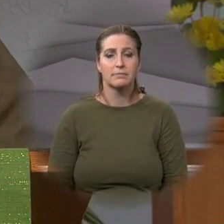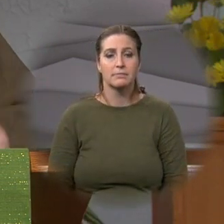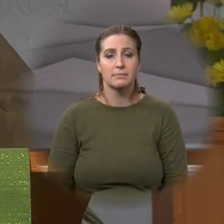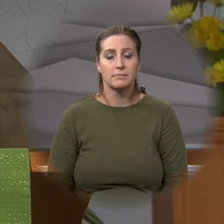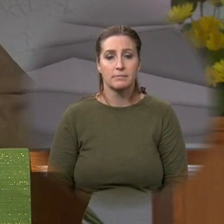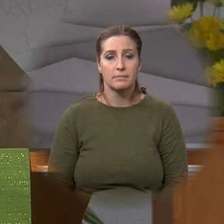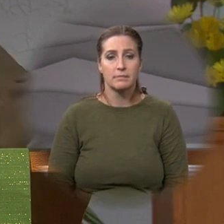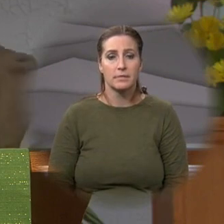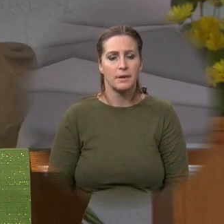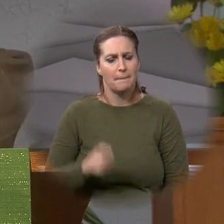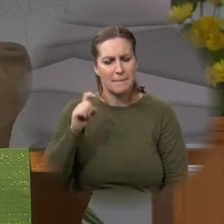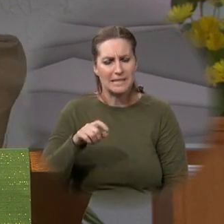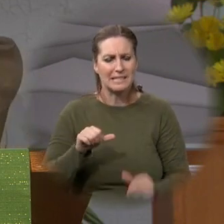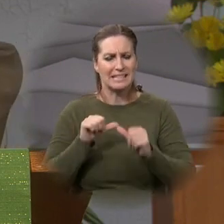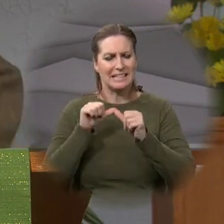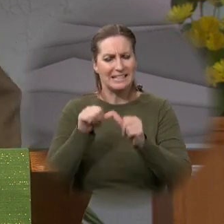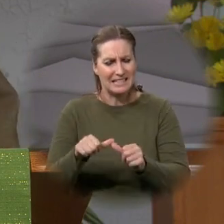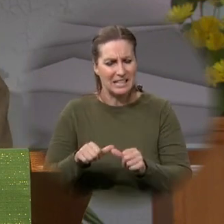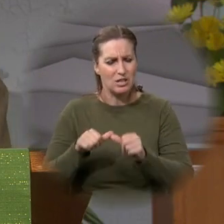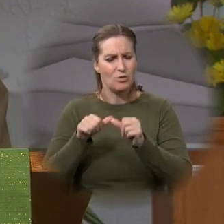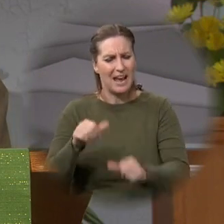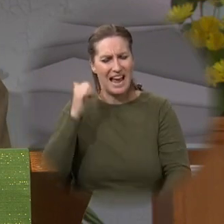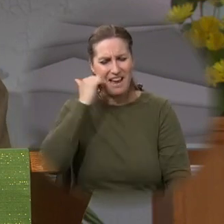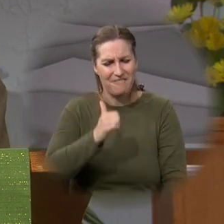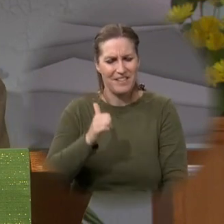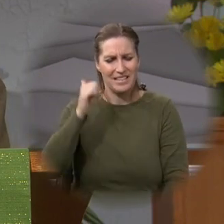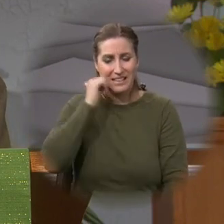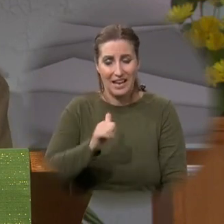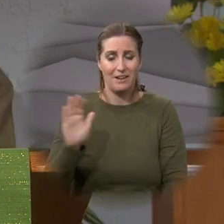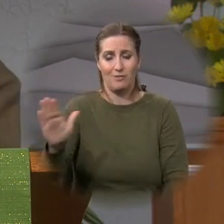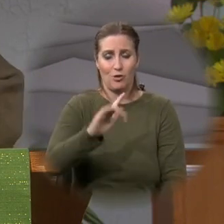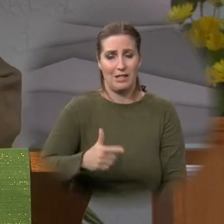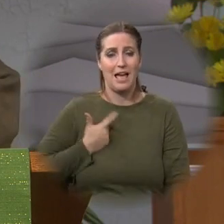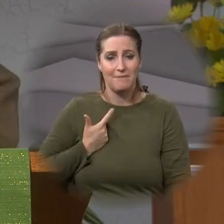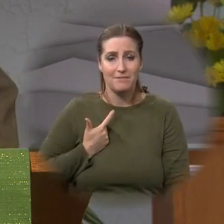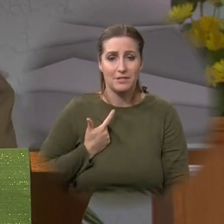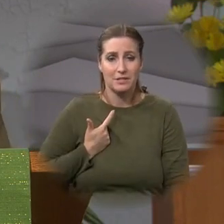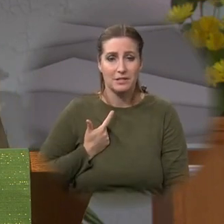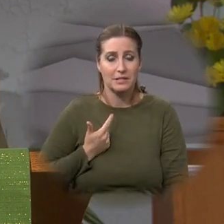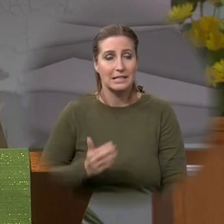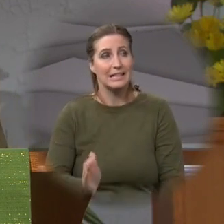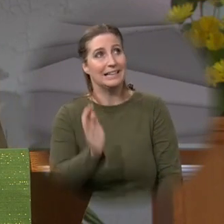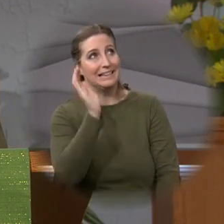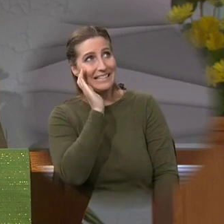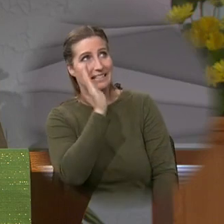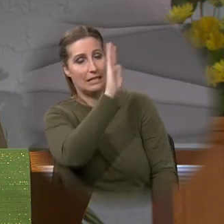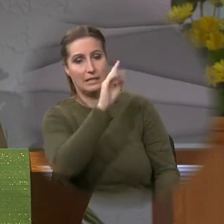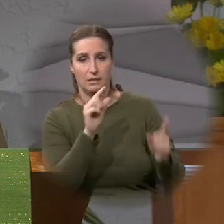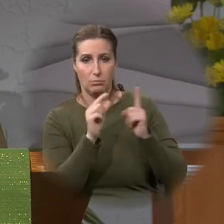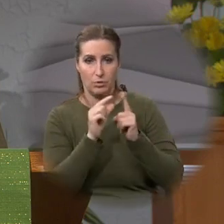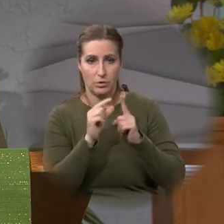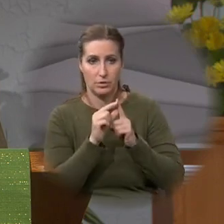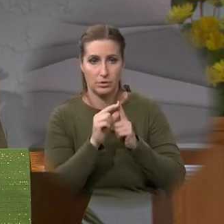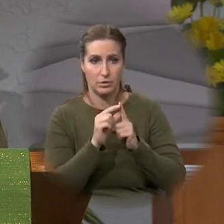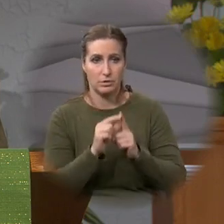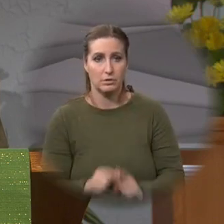means that we should continue every single day of our lives to listen to what Jesus said.